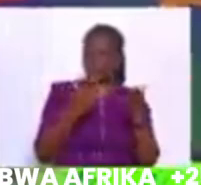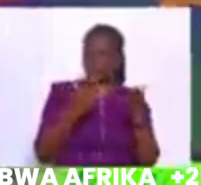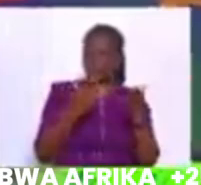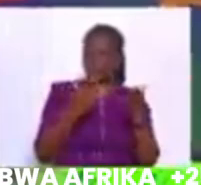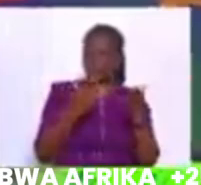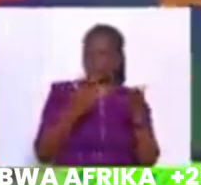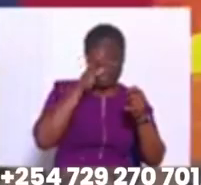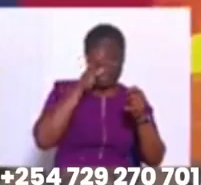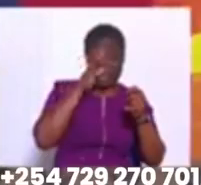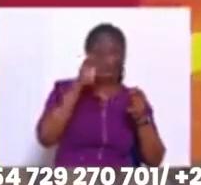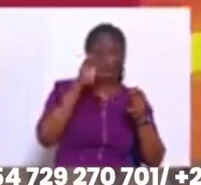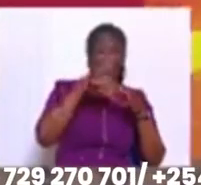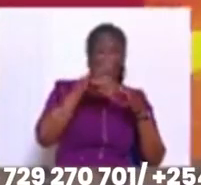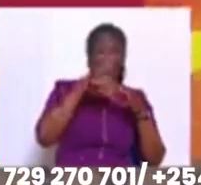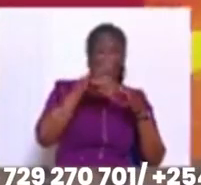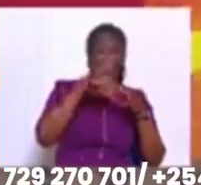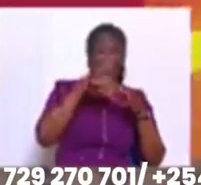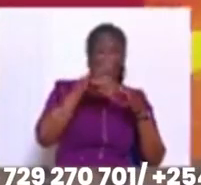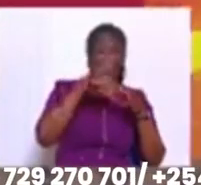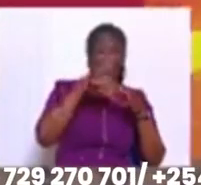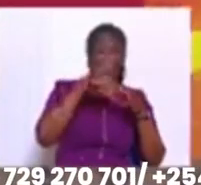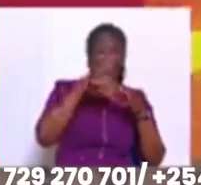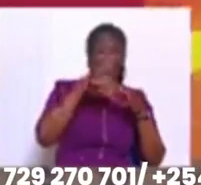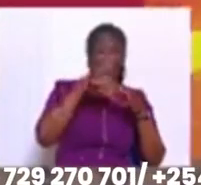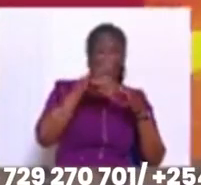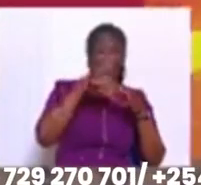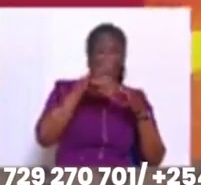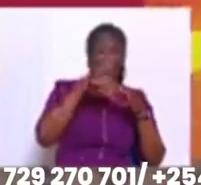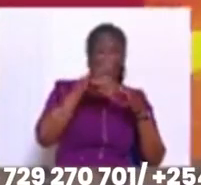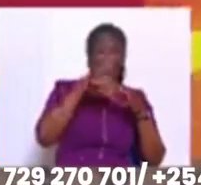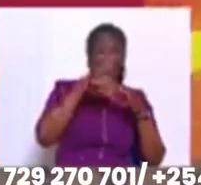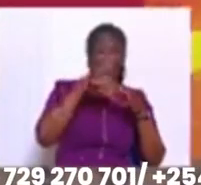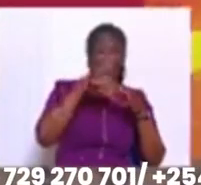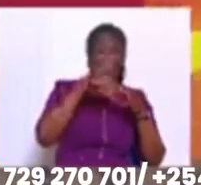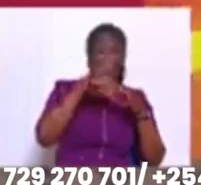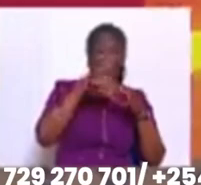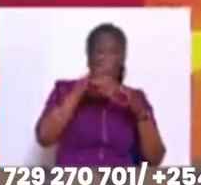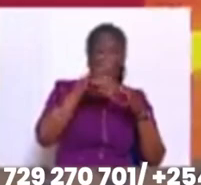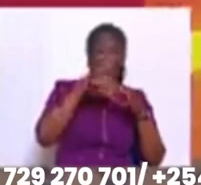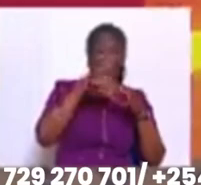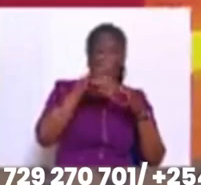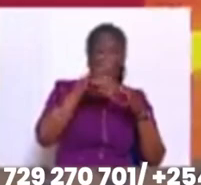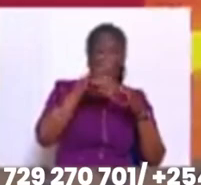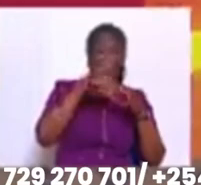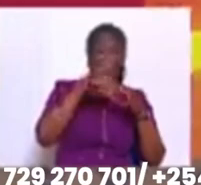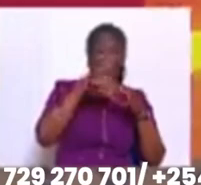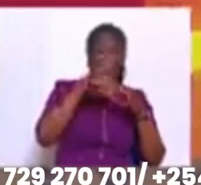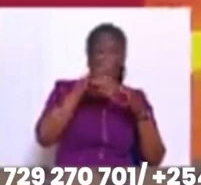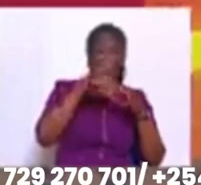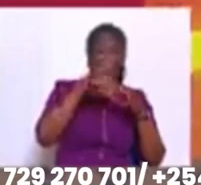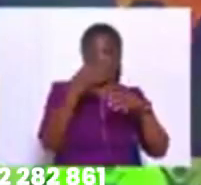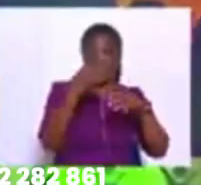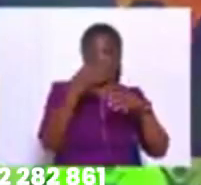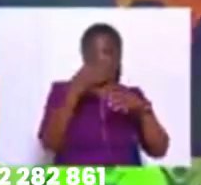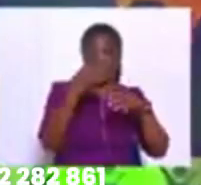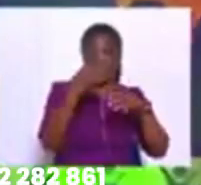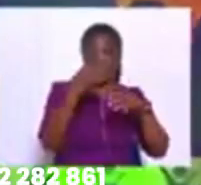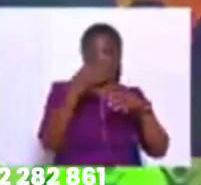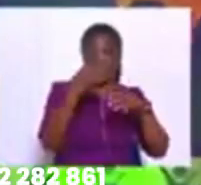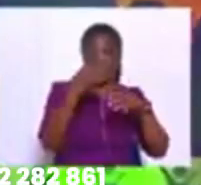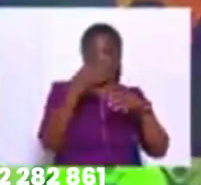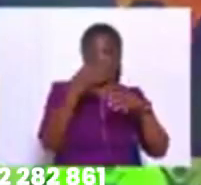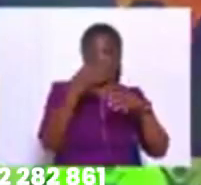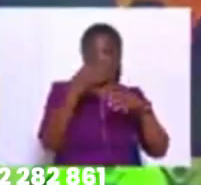was casein, the protein in milk, literally promotes cancer. Now, let's go back to some